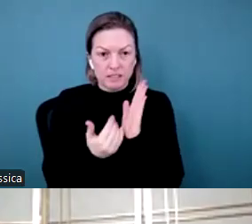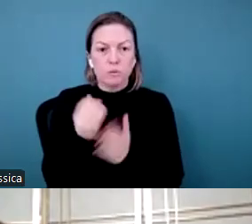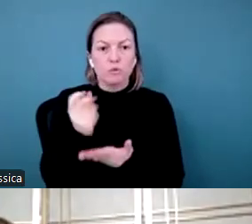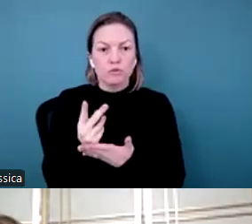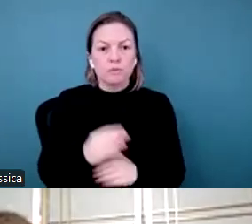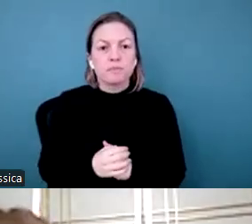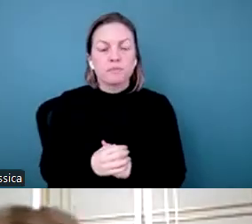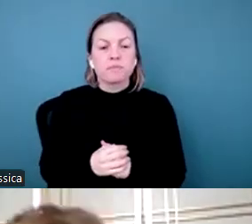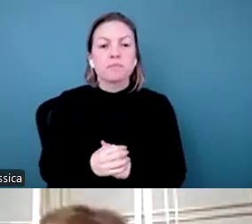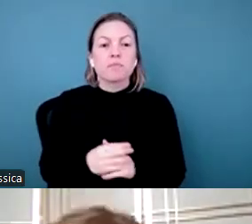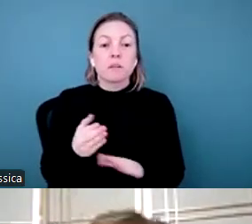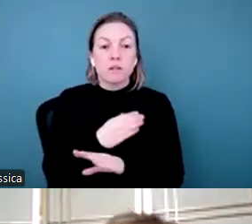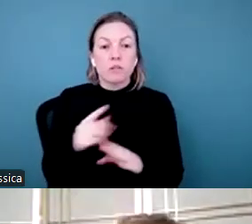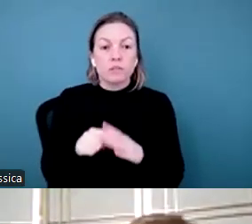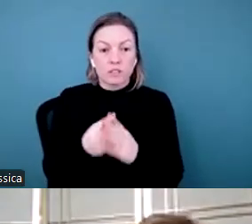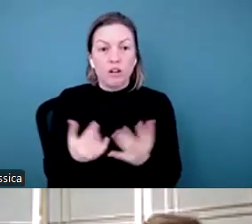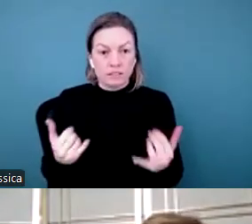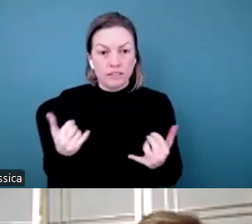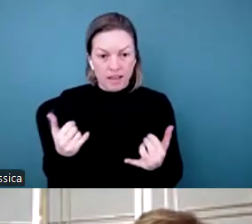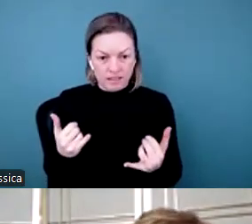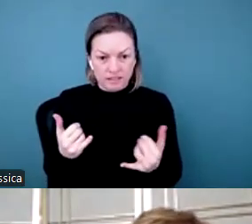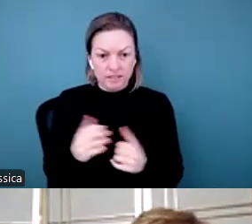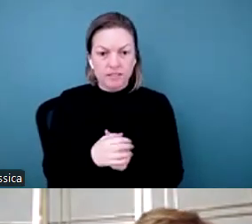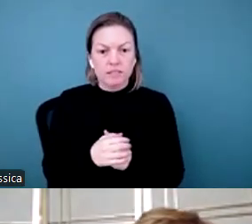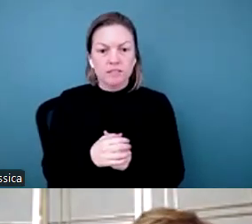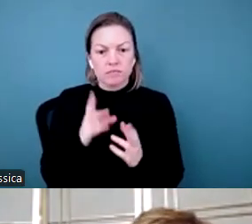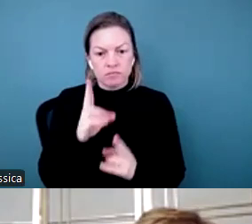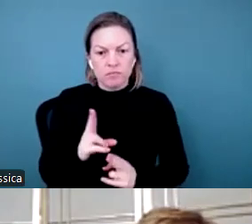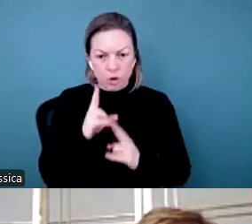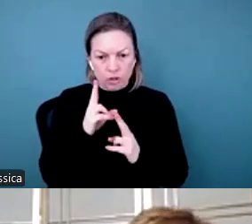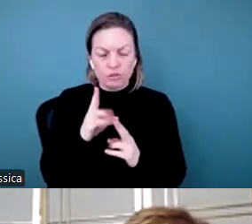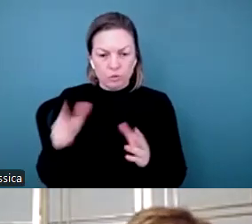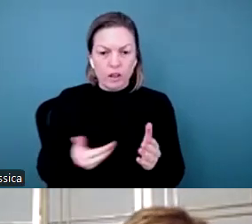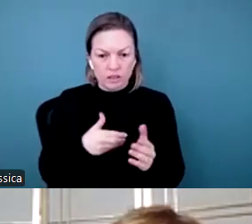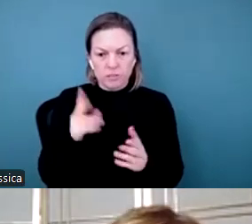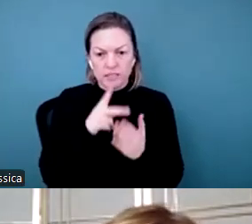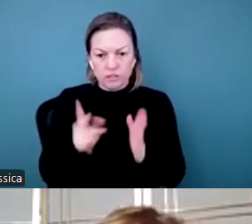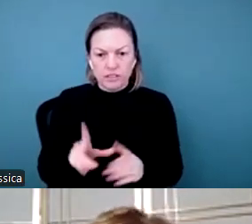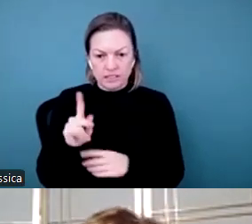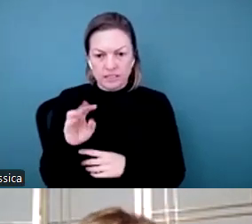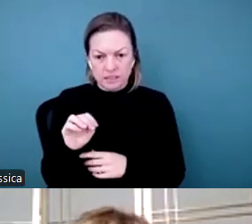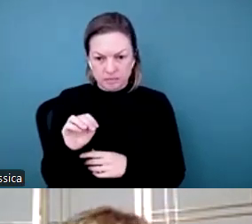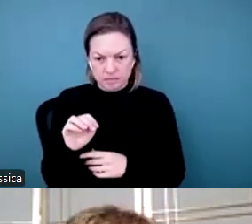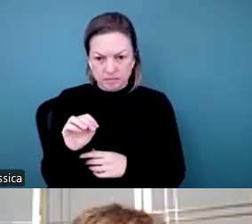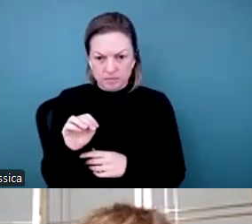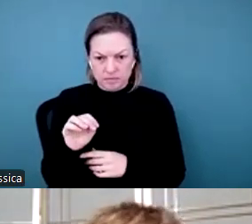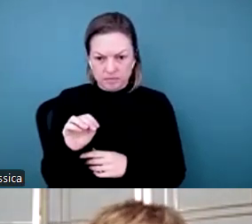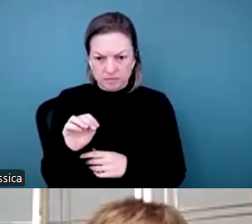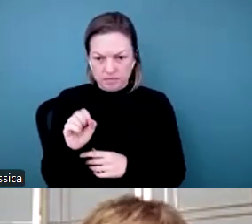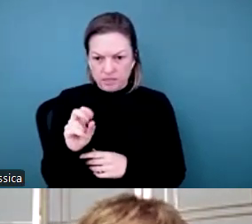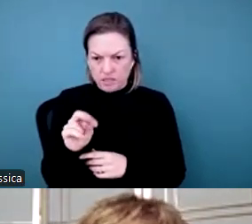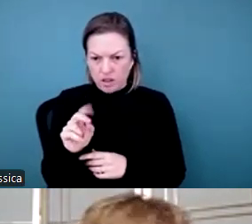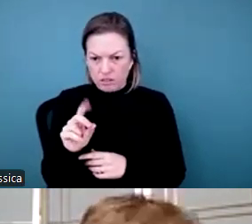Before we begin today's presentations, I am honored to welcome Secretary Kim Johnson, Secretary